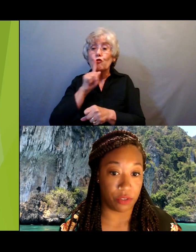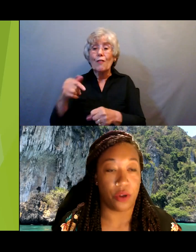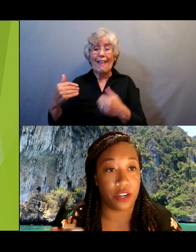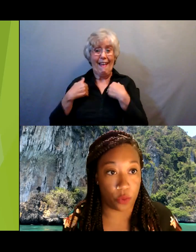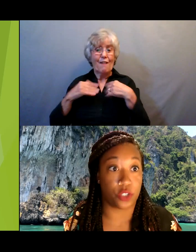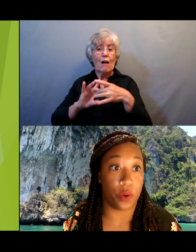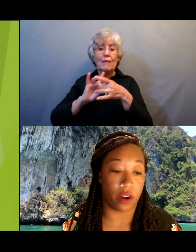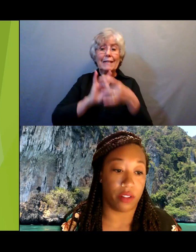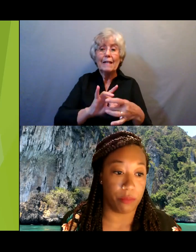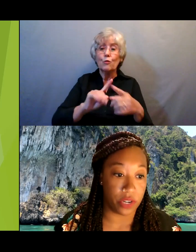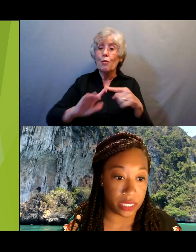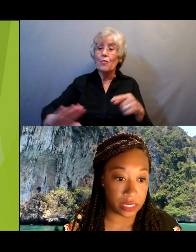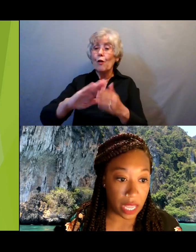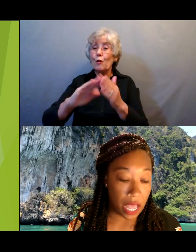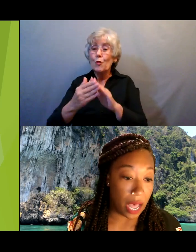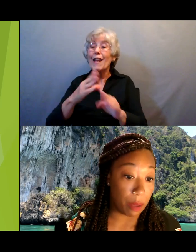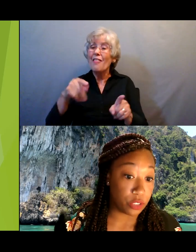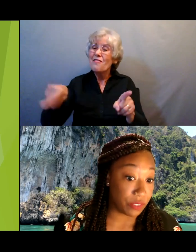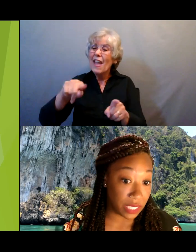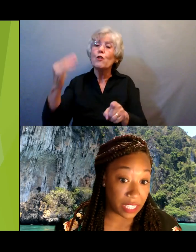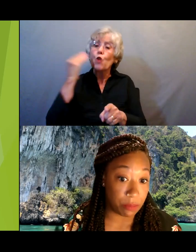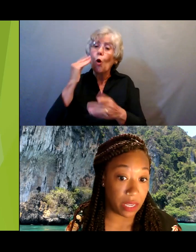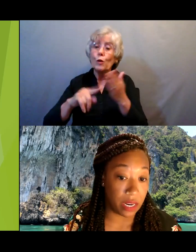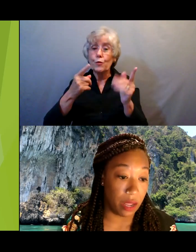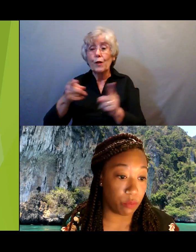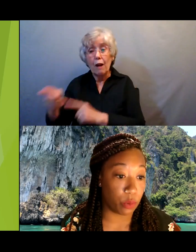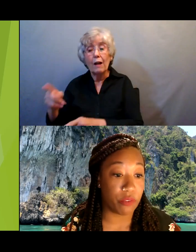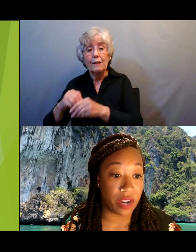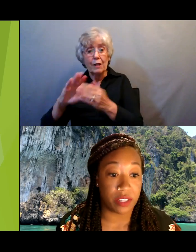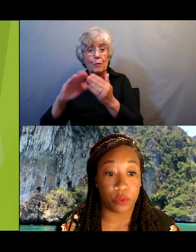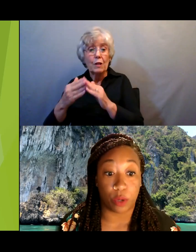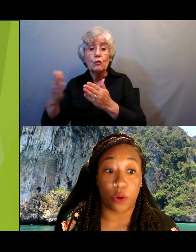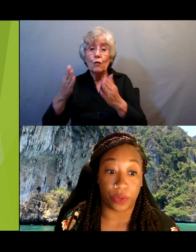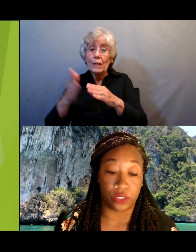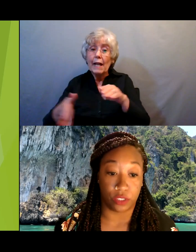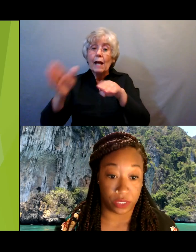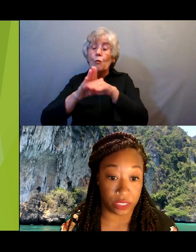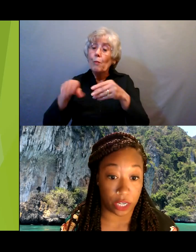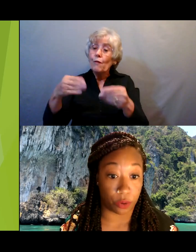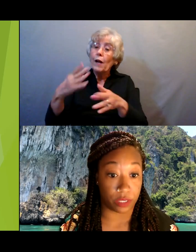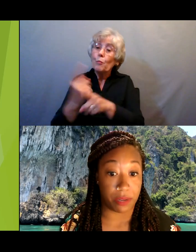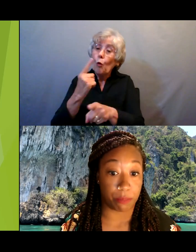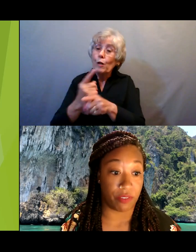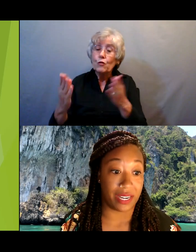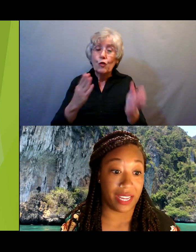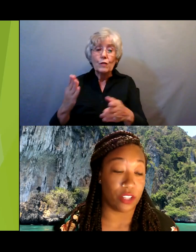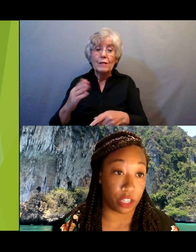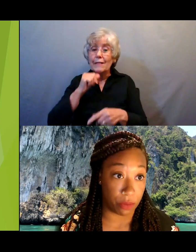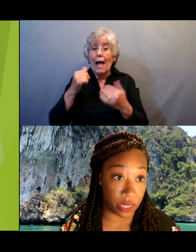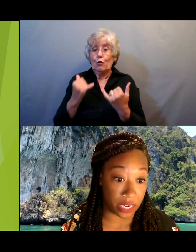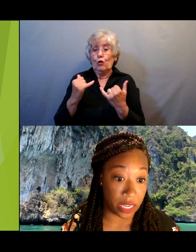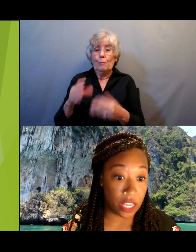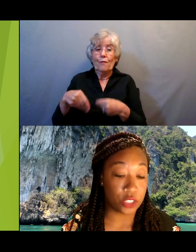and they know what's going on in their communities. Service enhancement, we're providing them with the appropriate services not currently being provided in